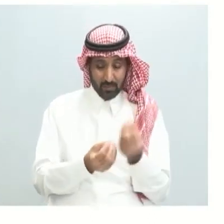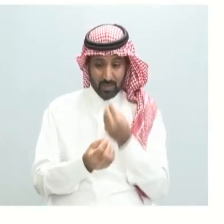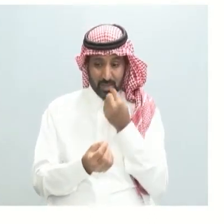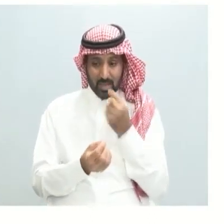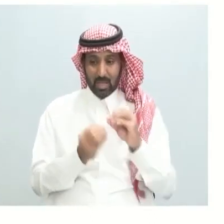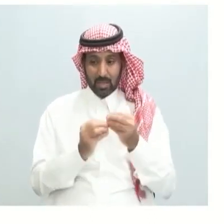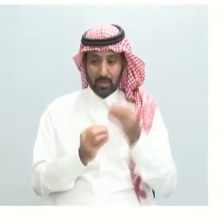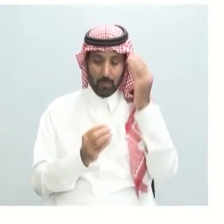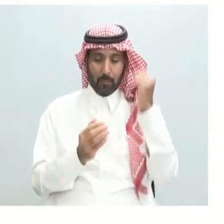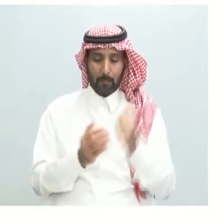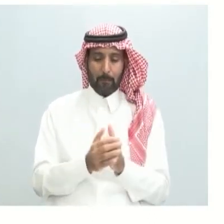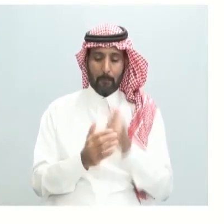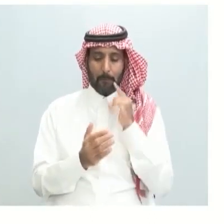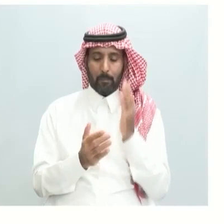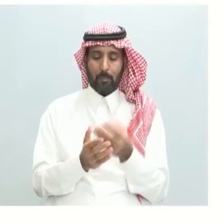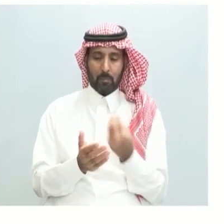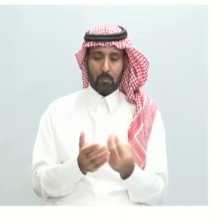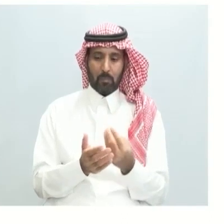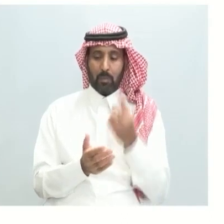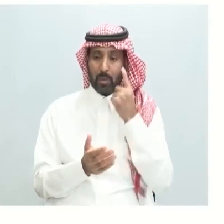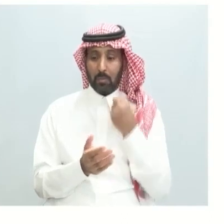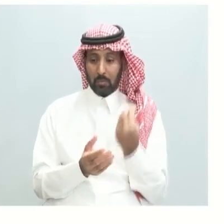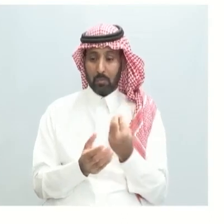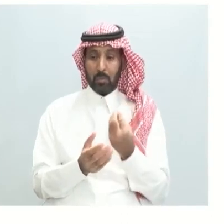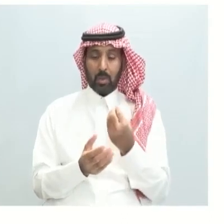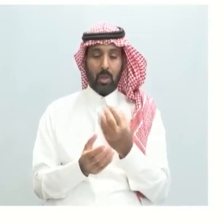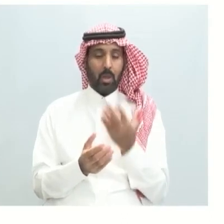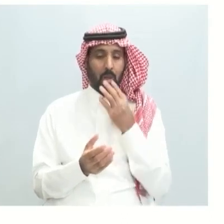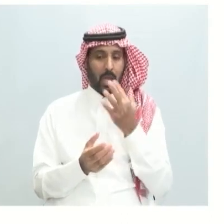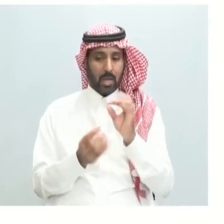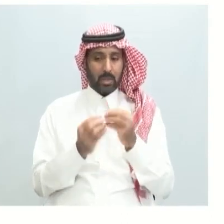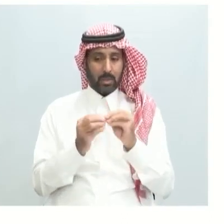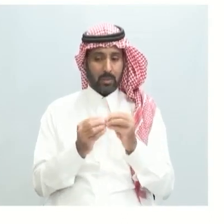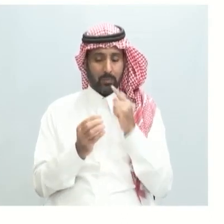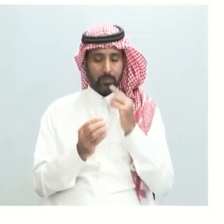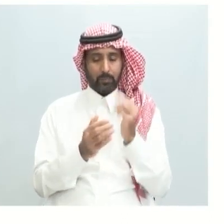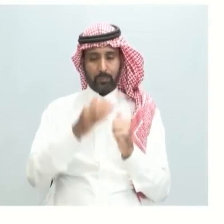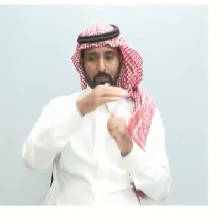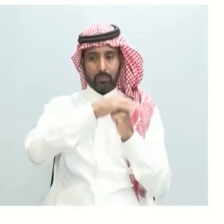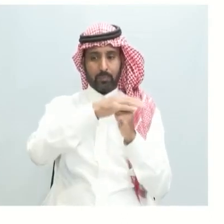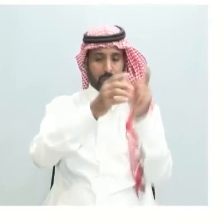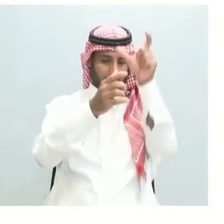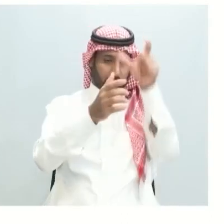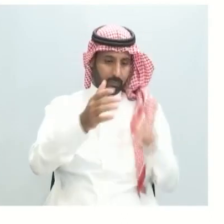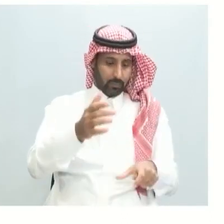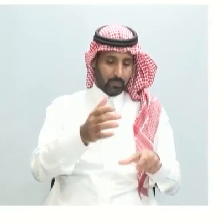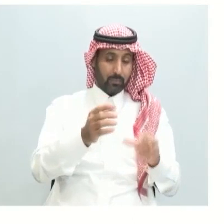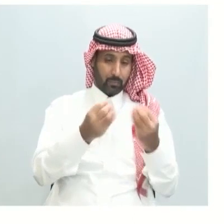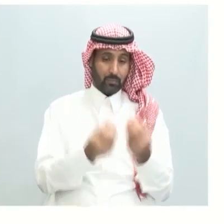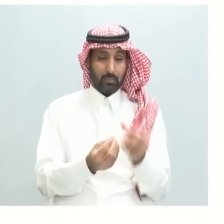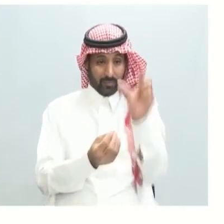the facade. Elegant, slim, white columns. Notice the order here,